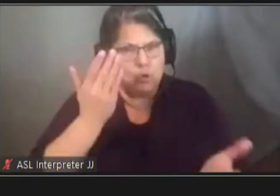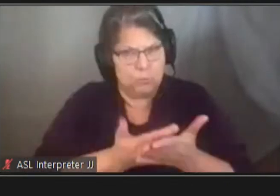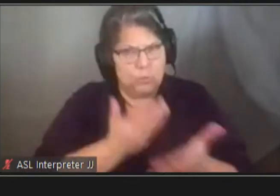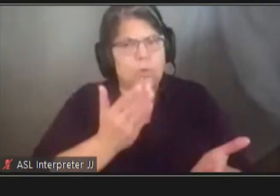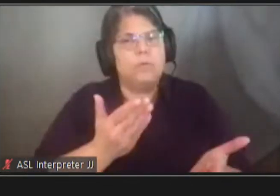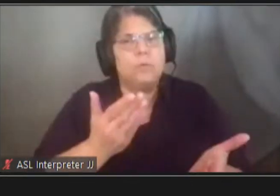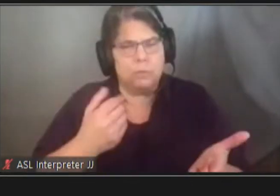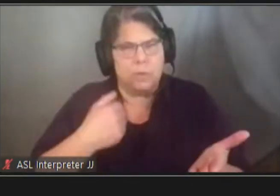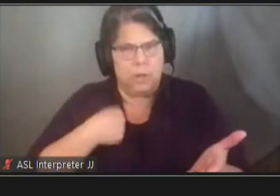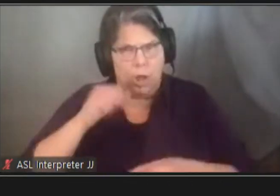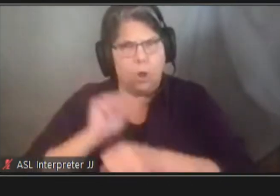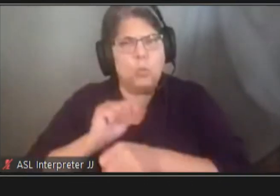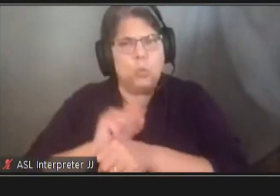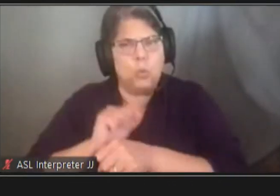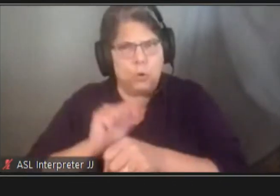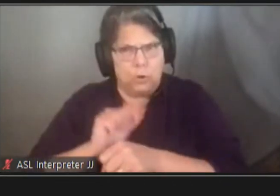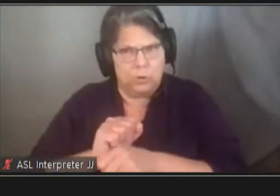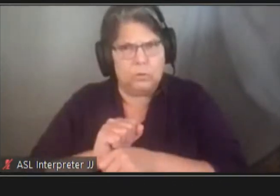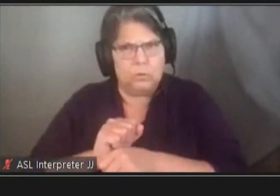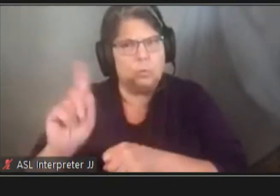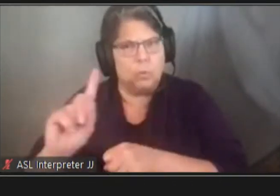in an eligible tier?